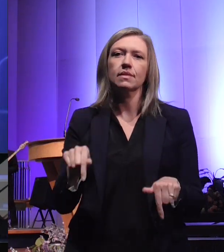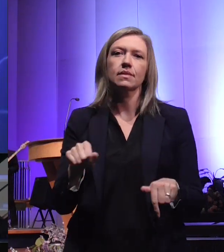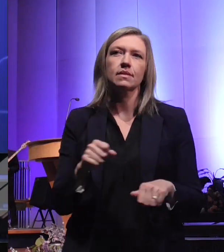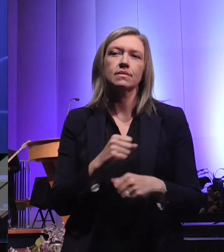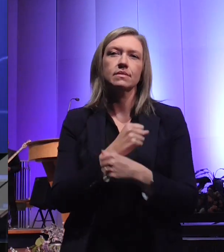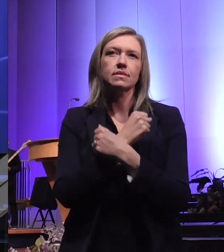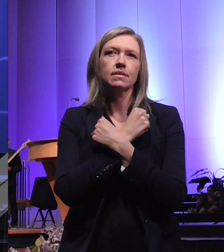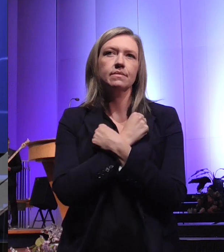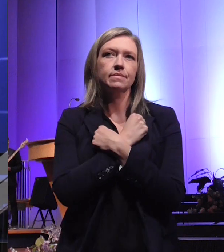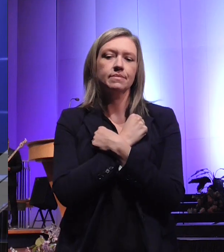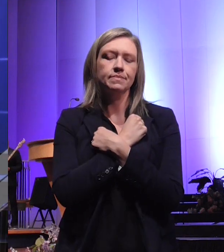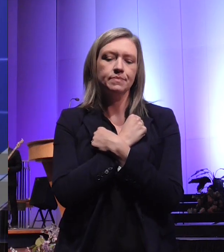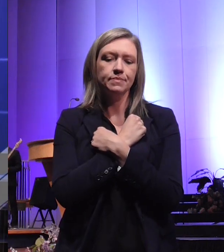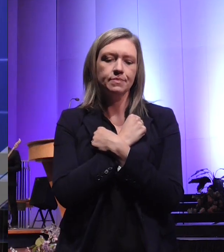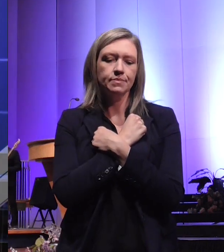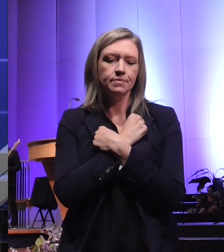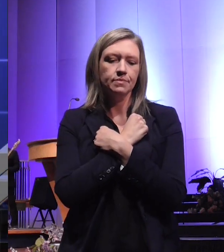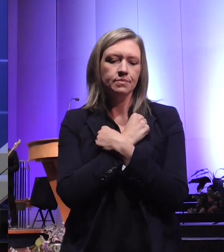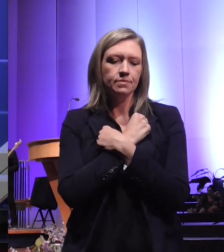this